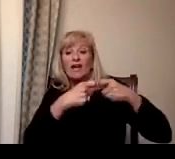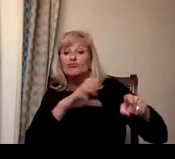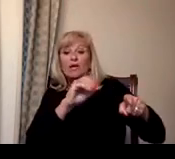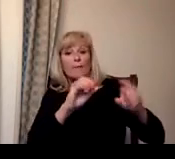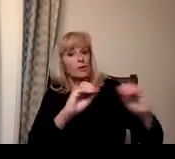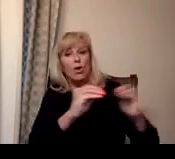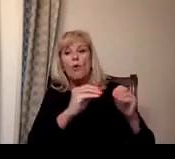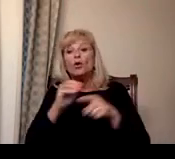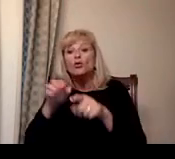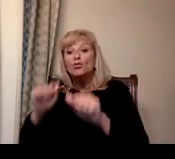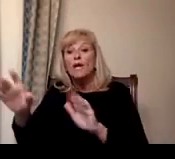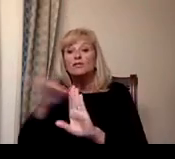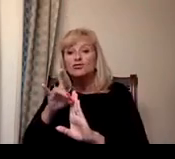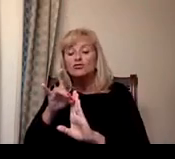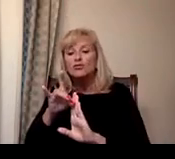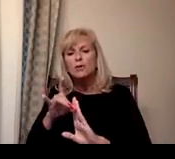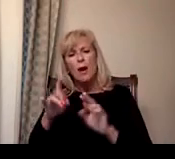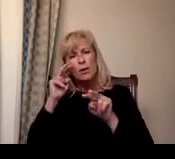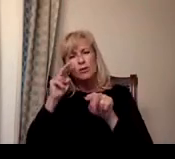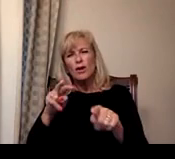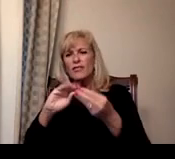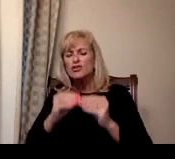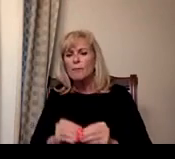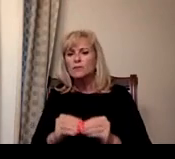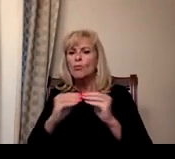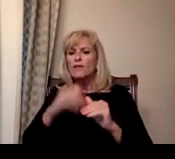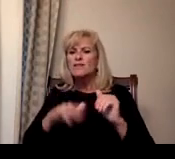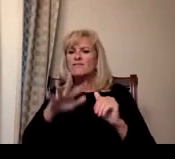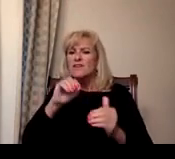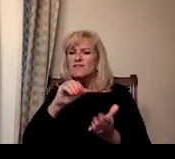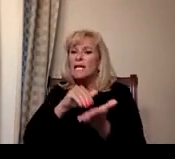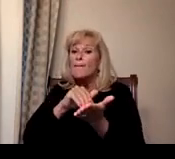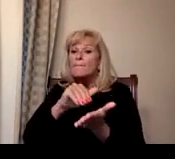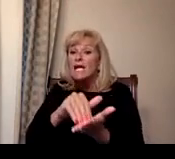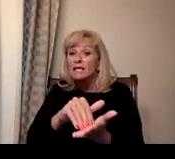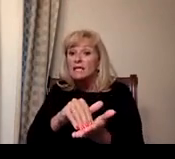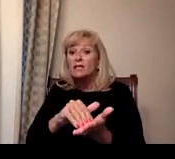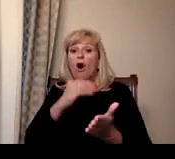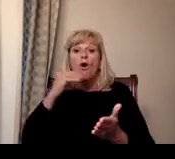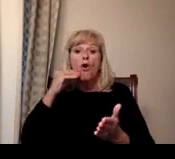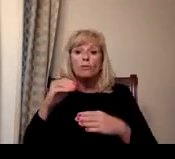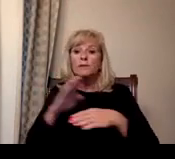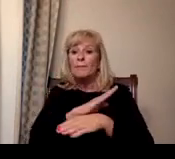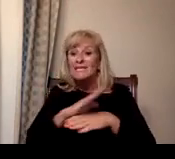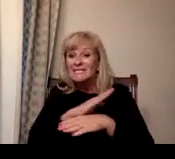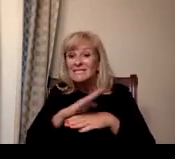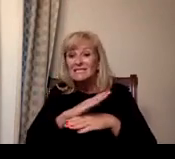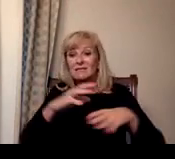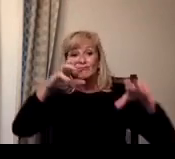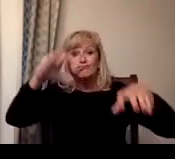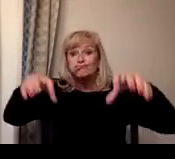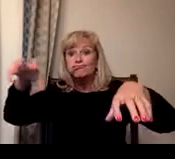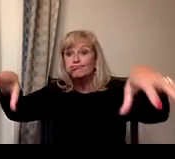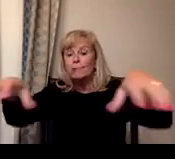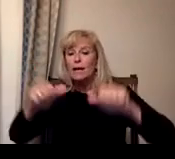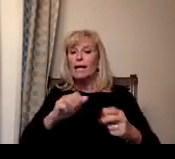that out of more than 50 million homes and businesses that have the right to choose, less than 30% have